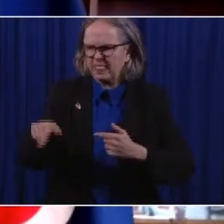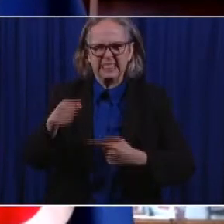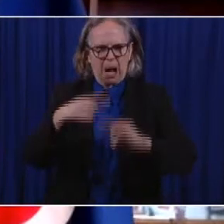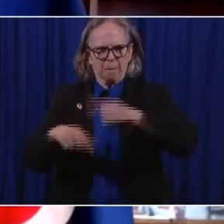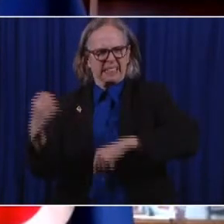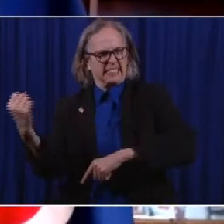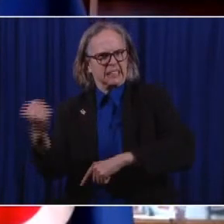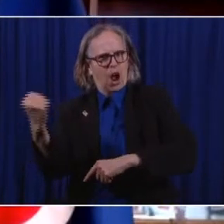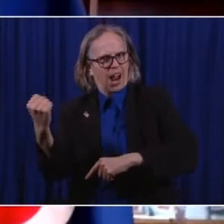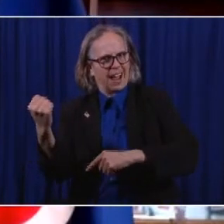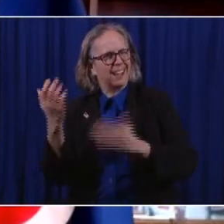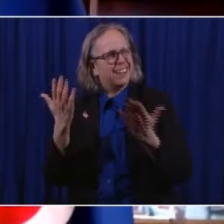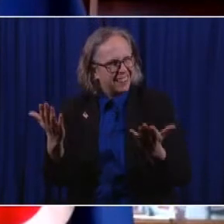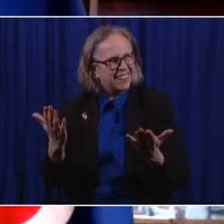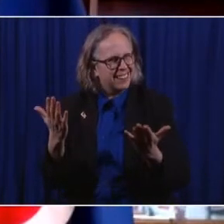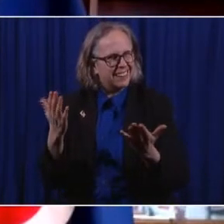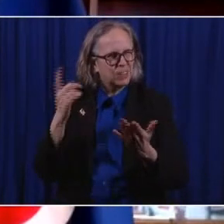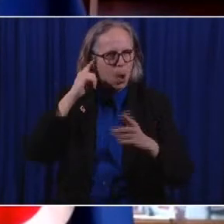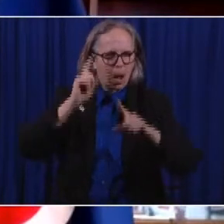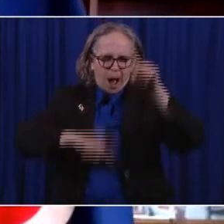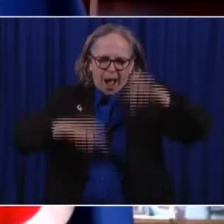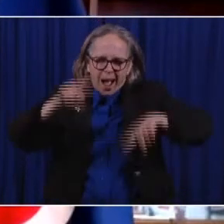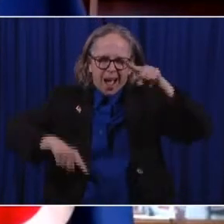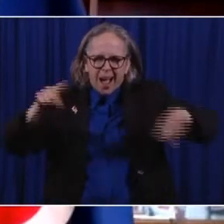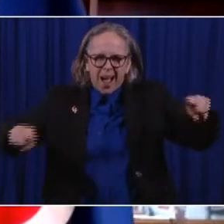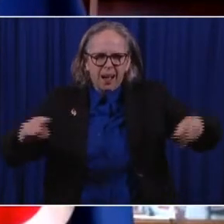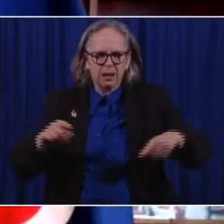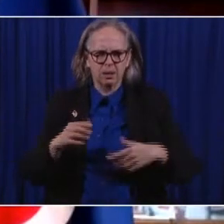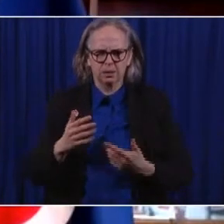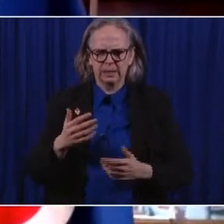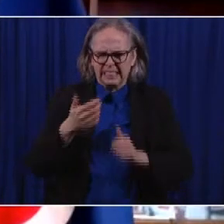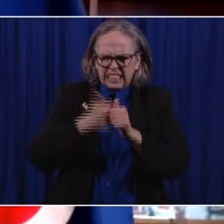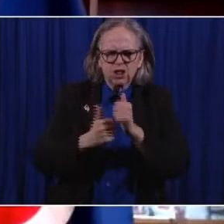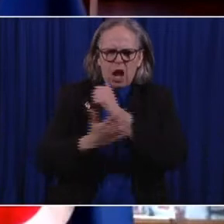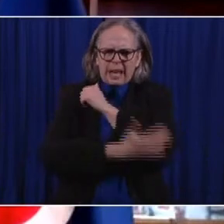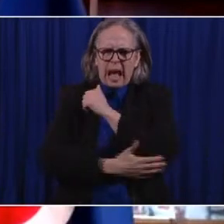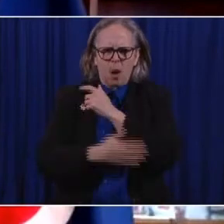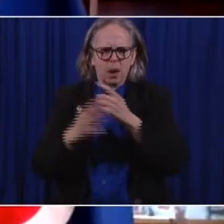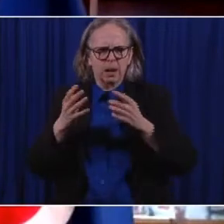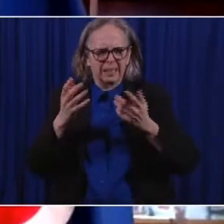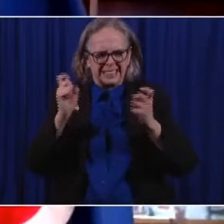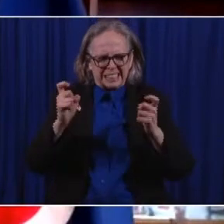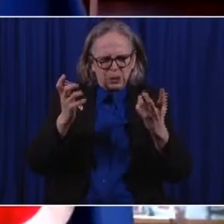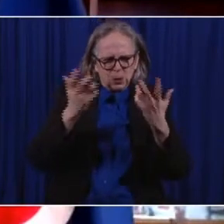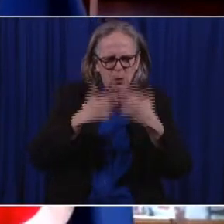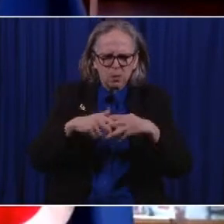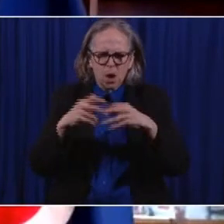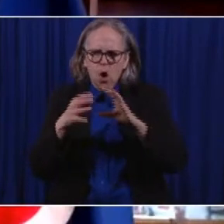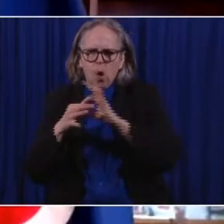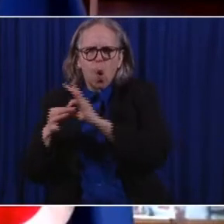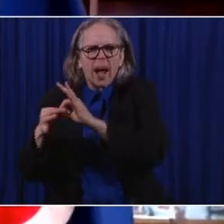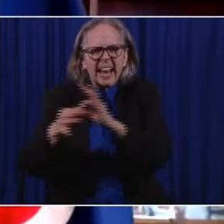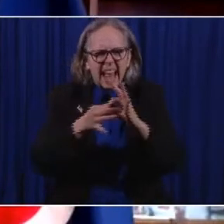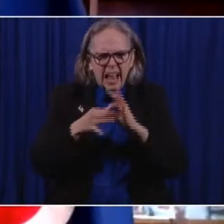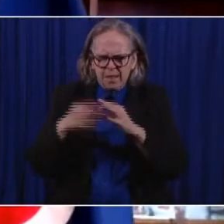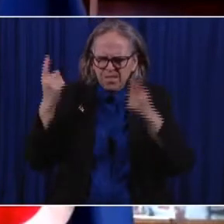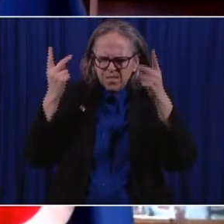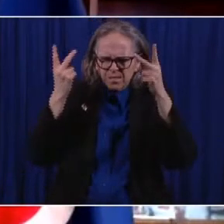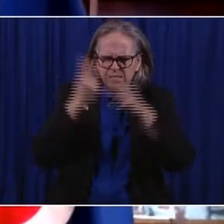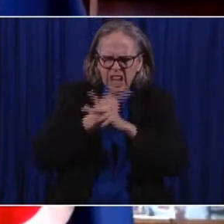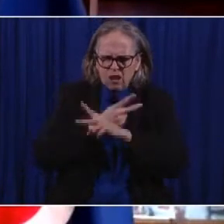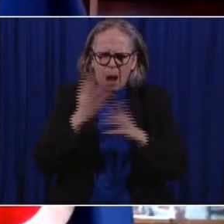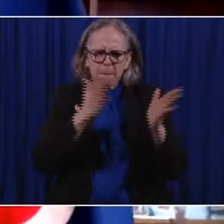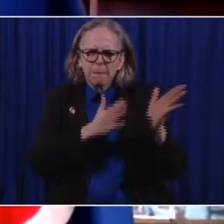they're organized. There's a means to get registered at every location. And that those will come at different